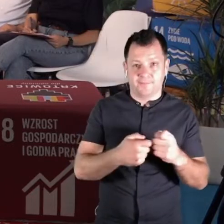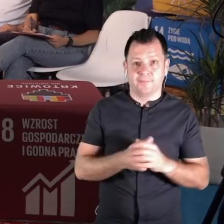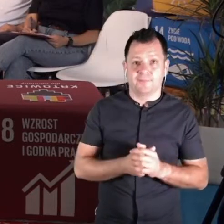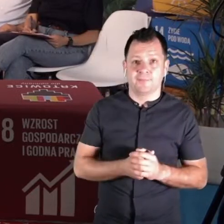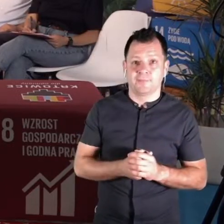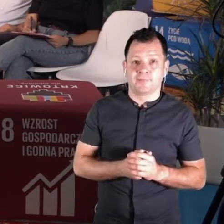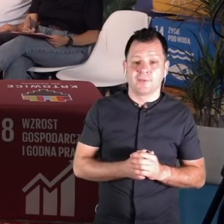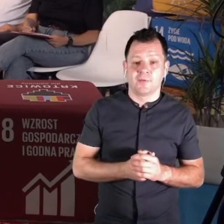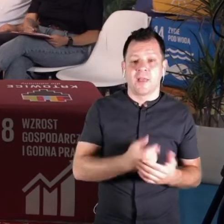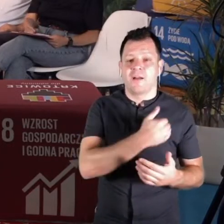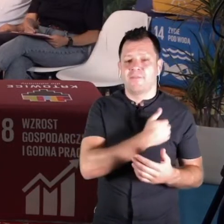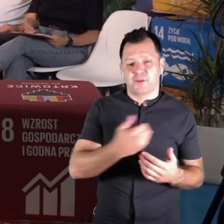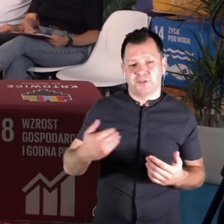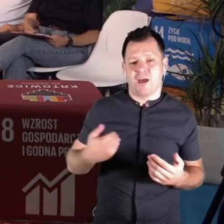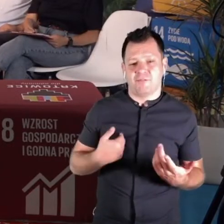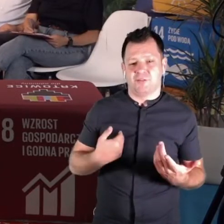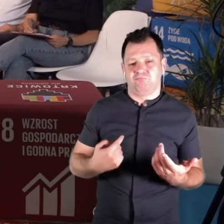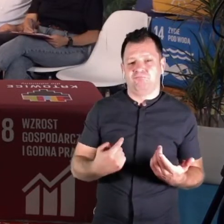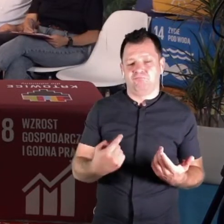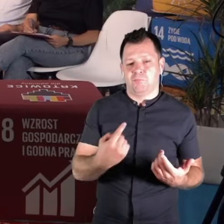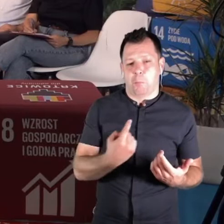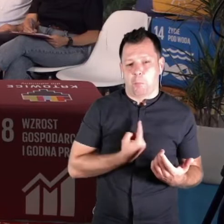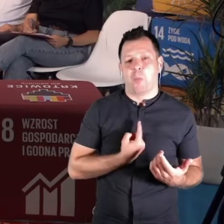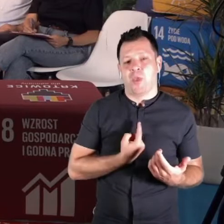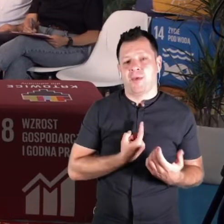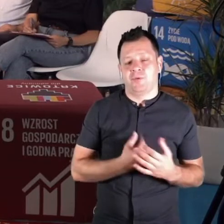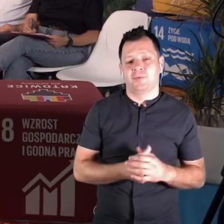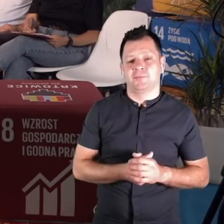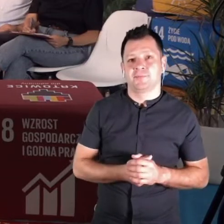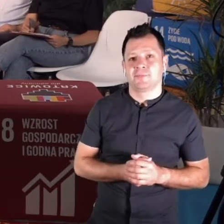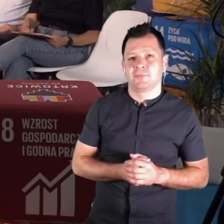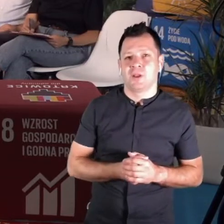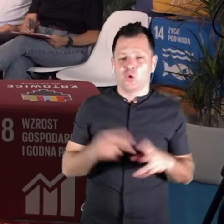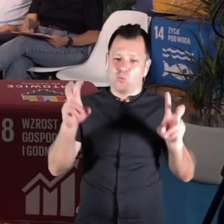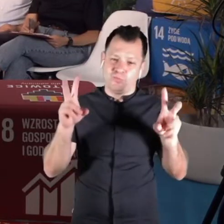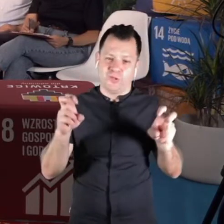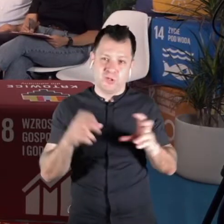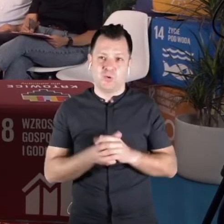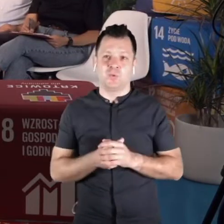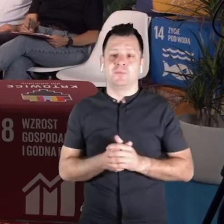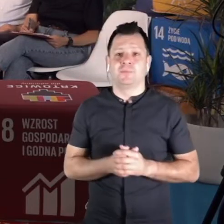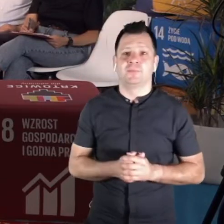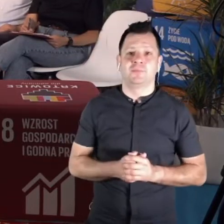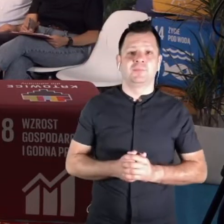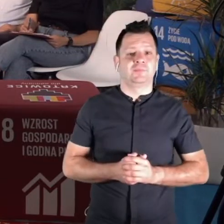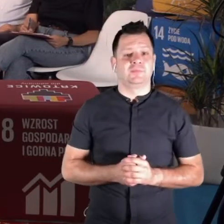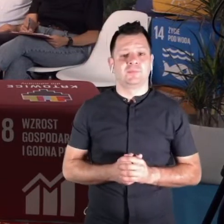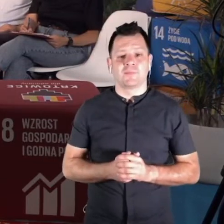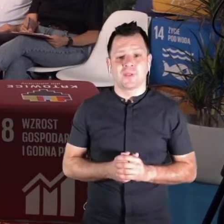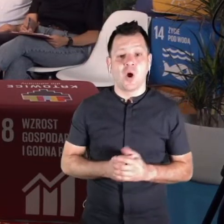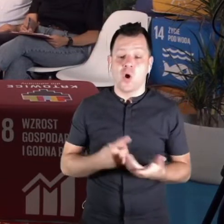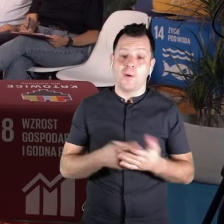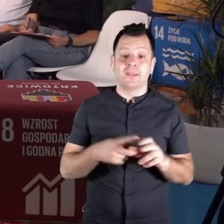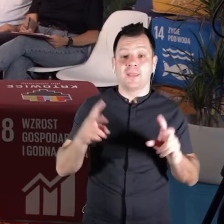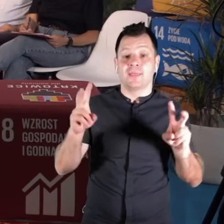means Warsaw my way. I think the title, it was also chosen by residents, show that this